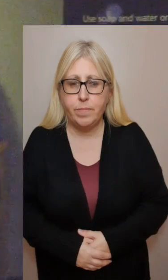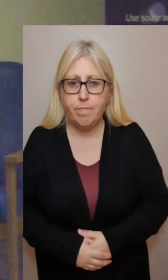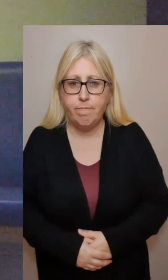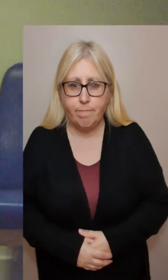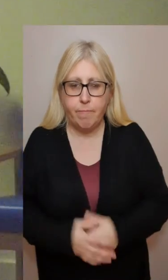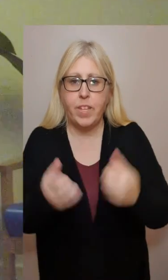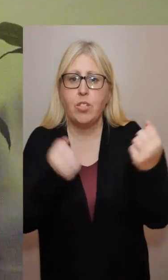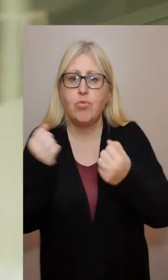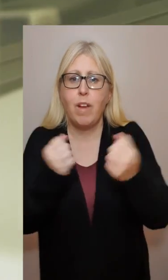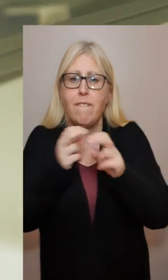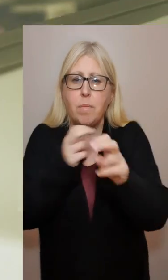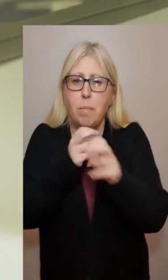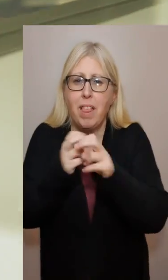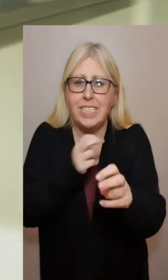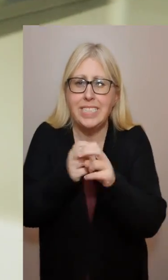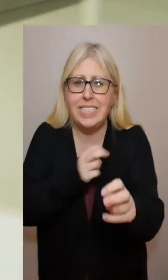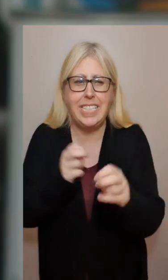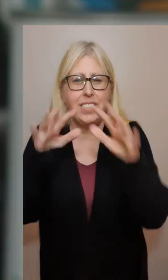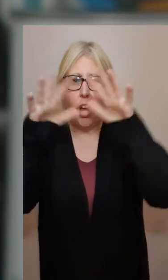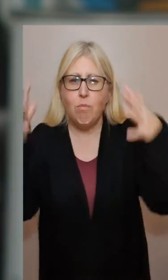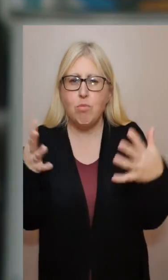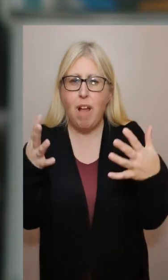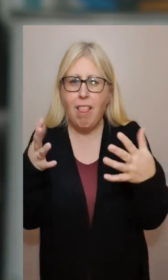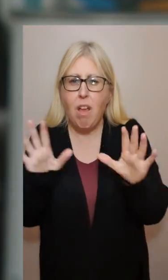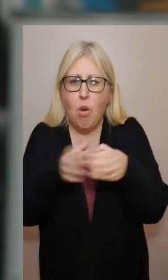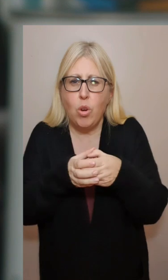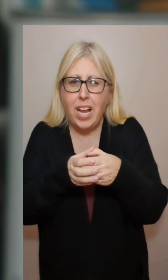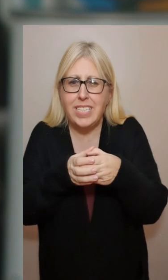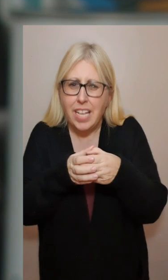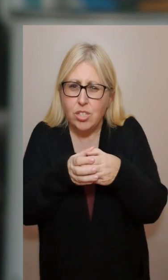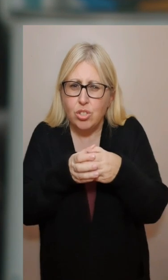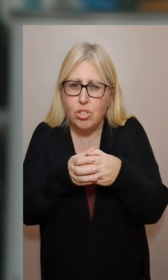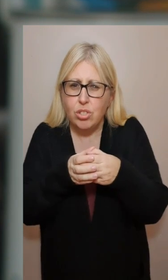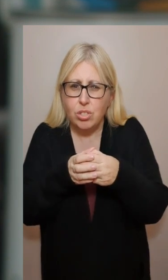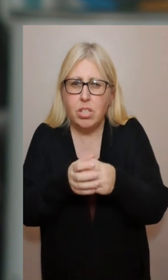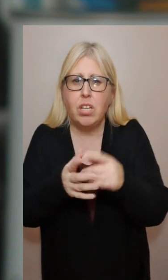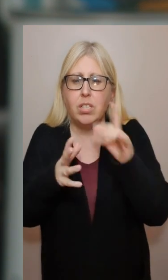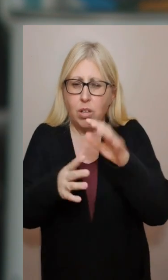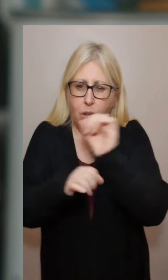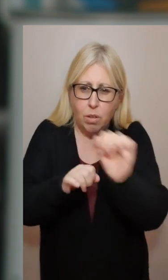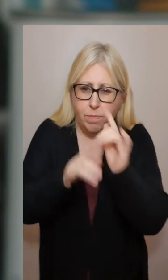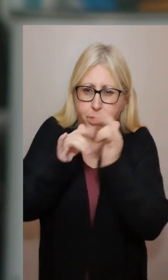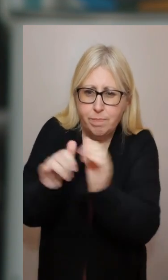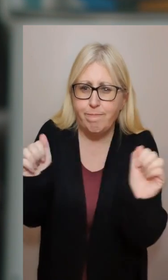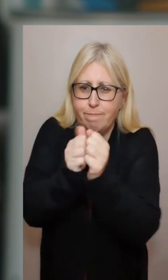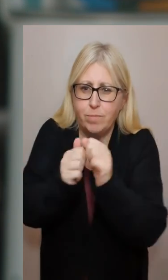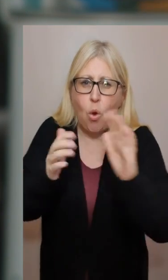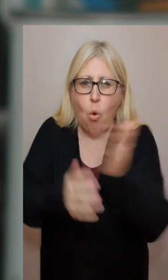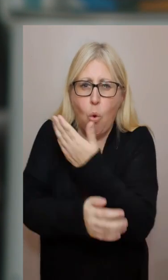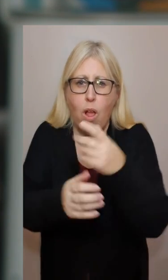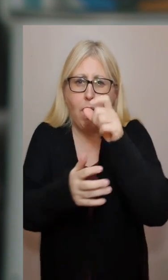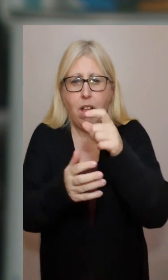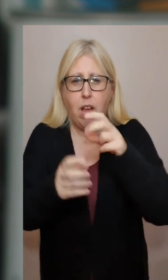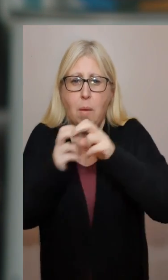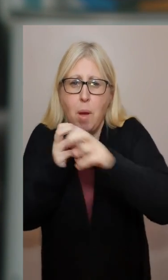Drive Mobility is the sort of umbrella organisation that accredits all the mobility centres, so has all the